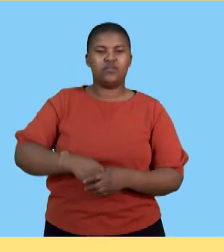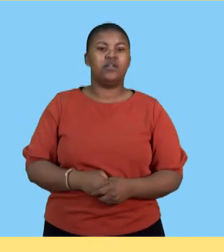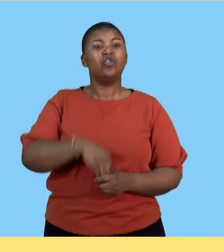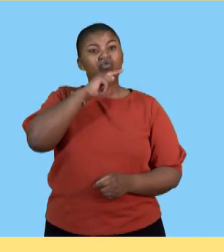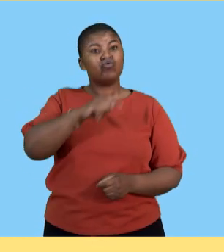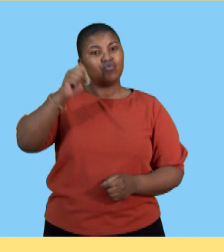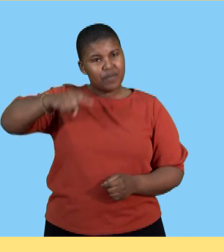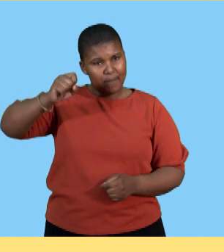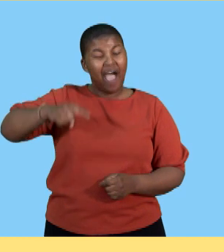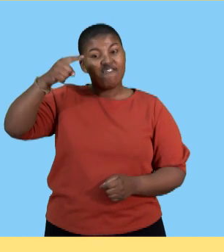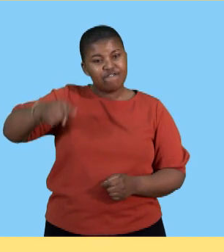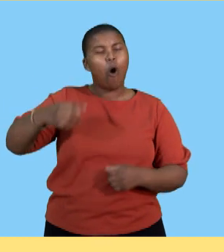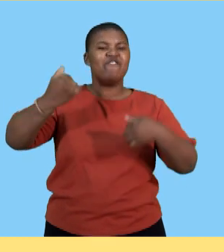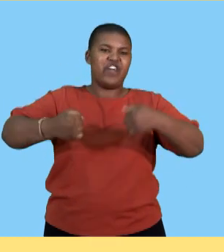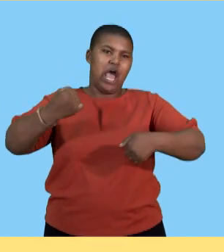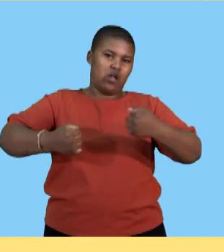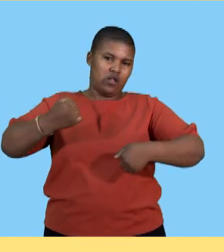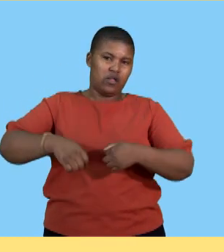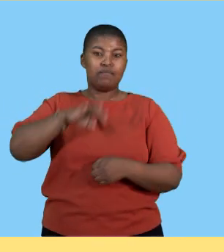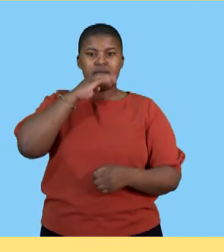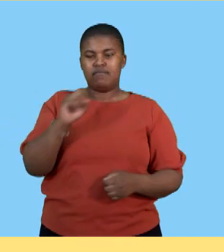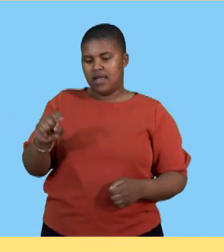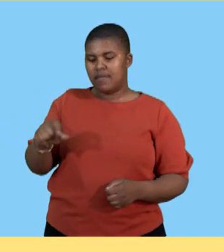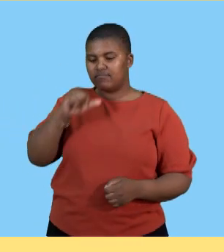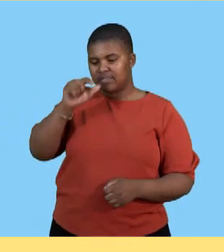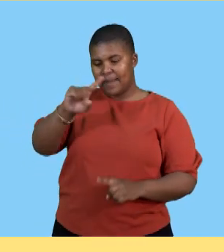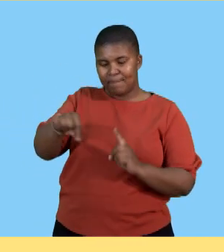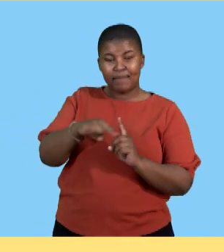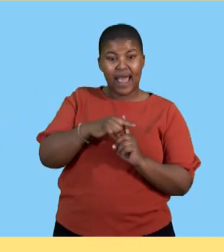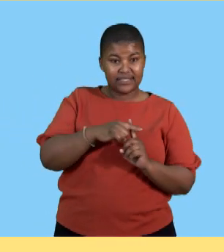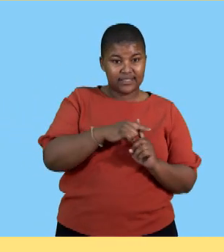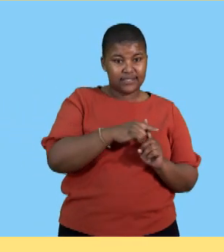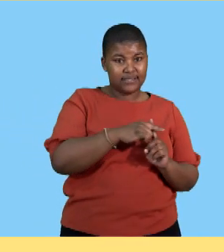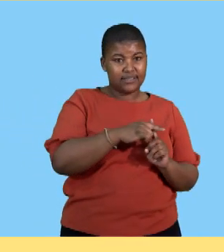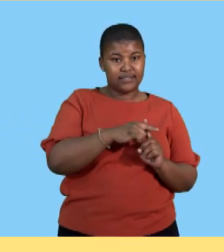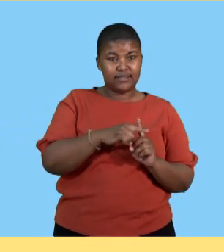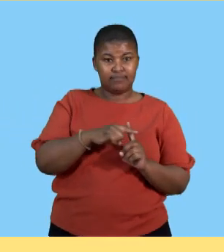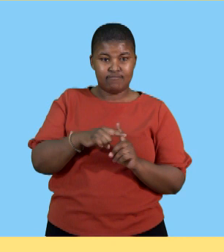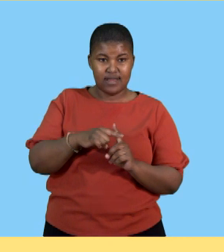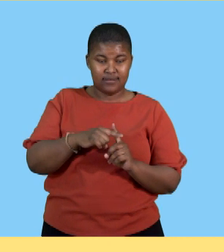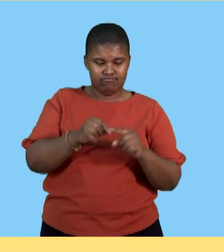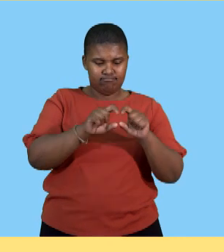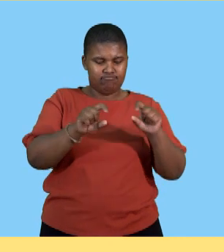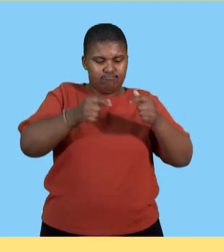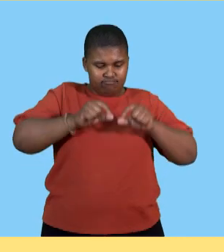is depreciation for your vehicles. So I'll come here and say plus, I'm going to bring it in the line below,